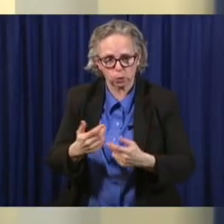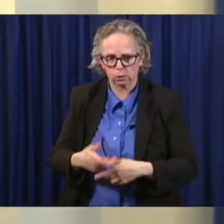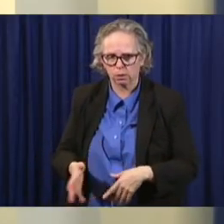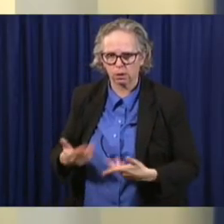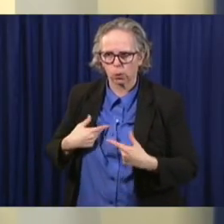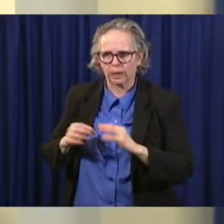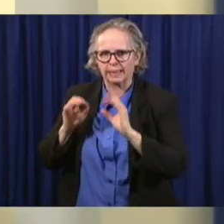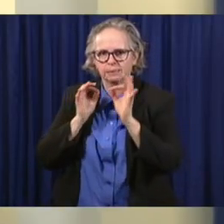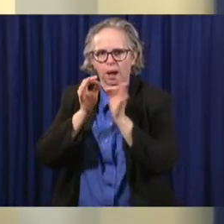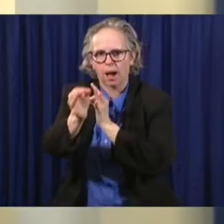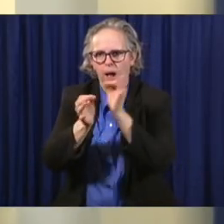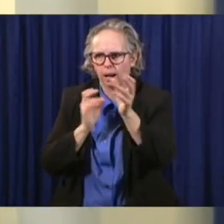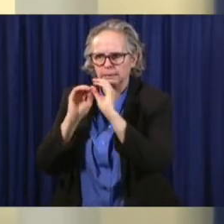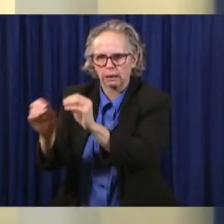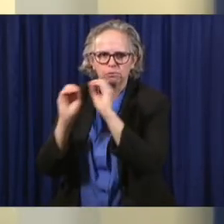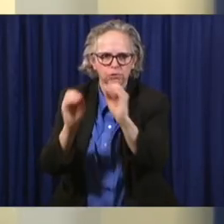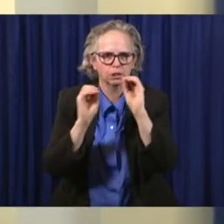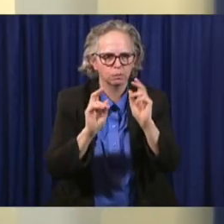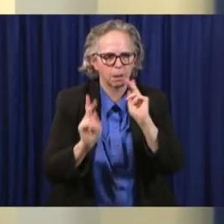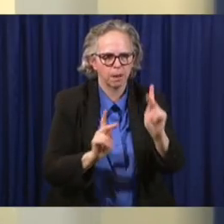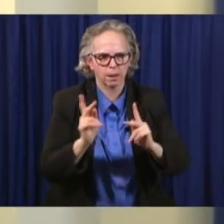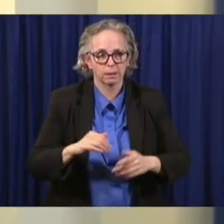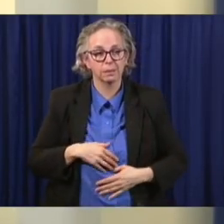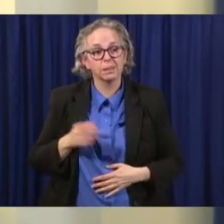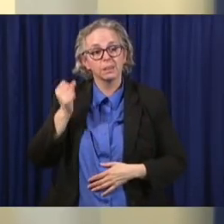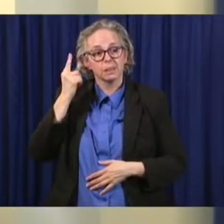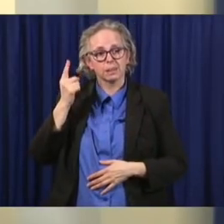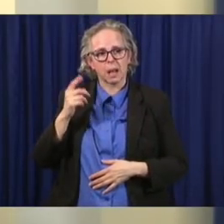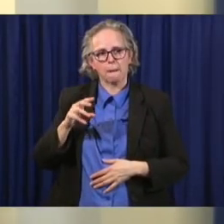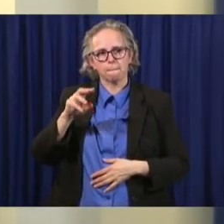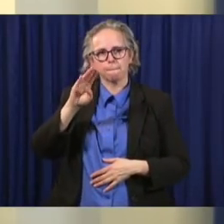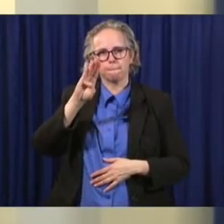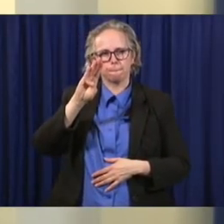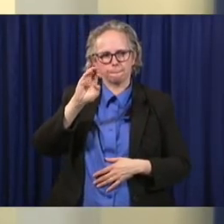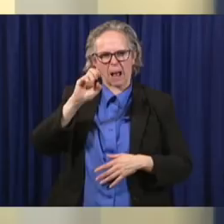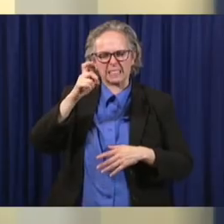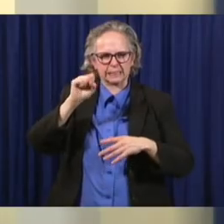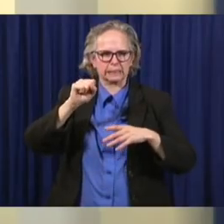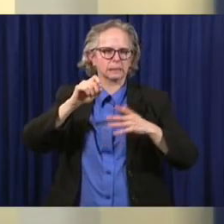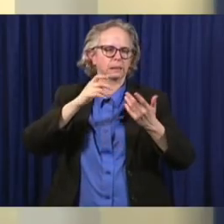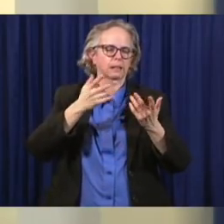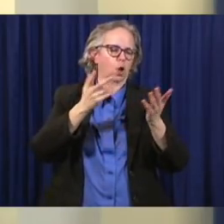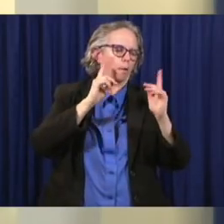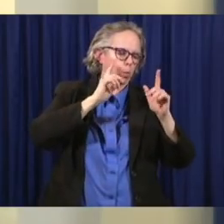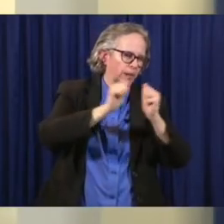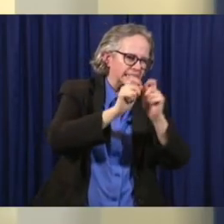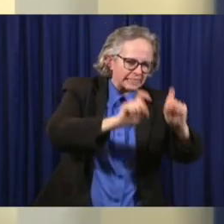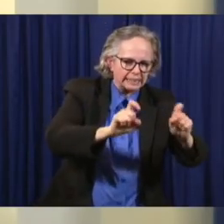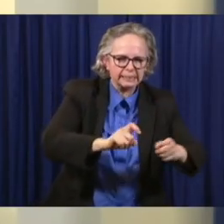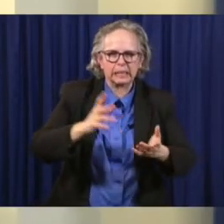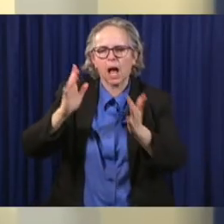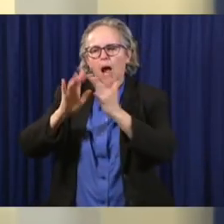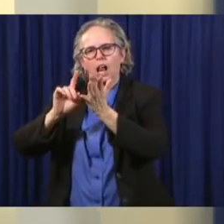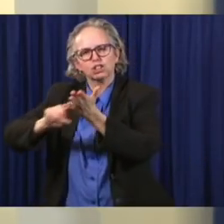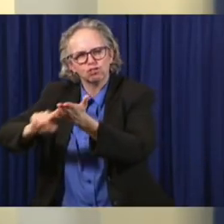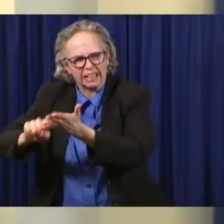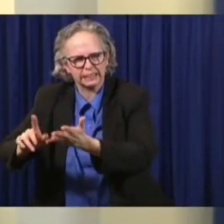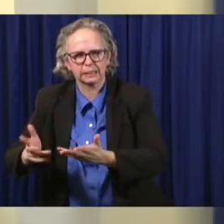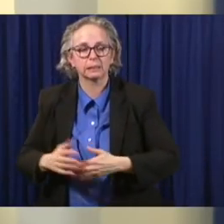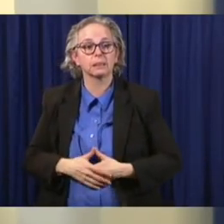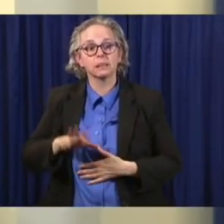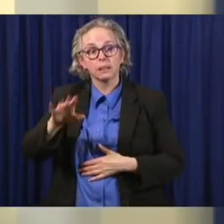kinds of keeping it, this is our boxes, our testing and contact tracing, to effective case management and treating